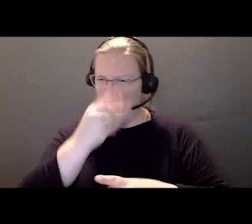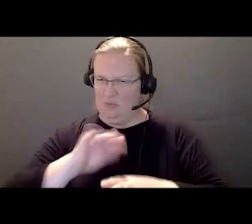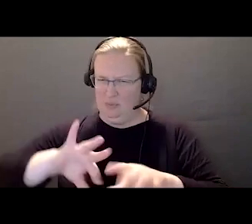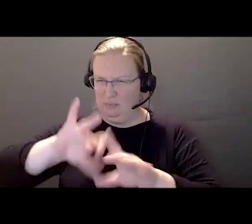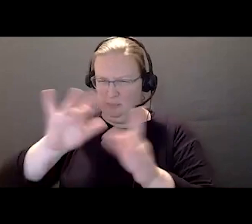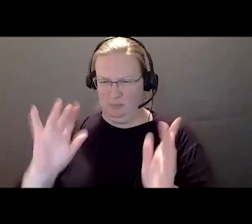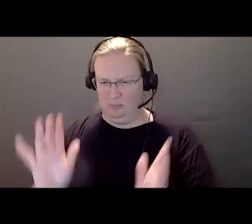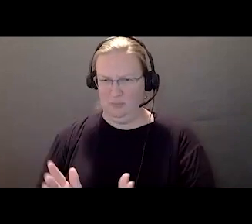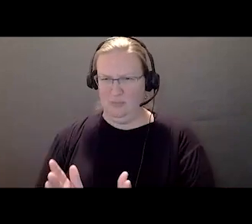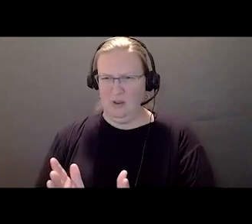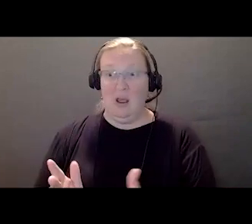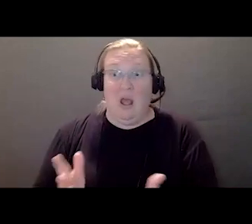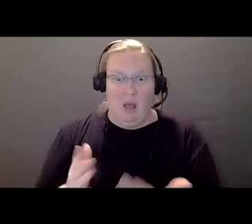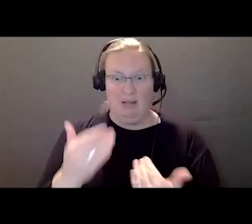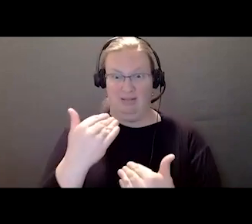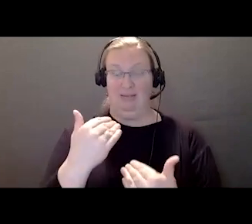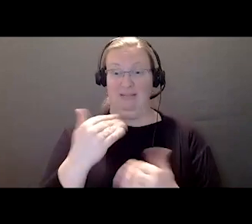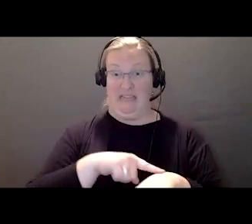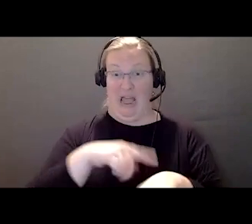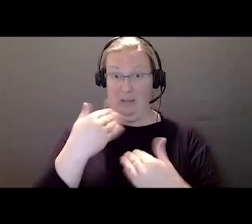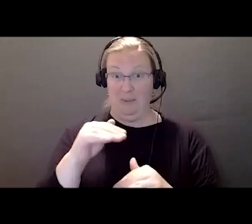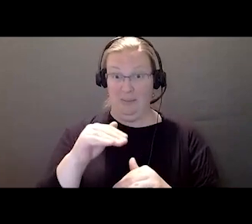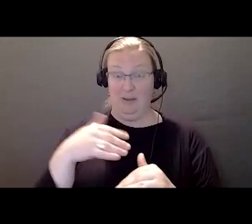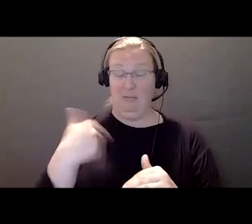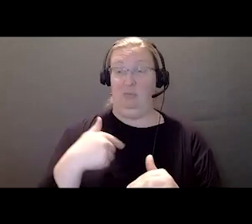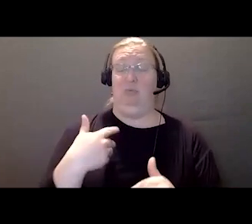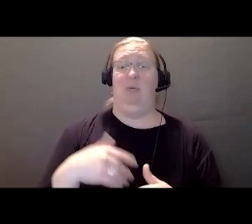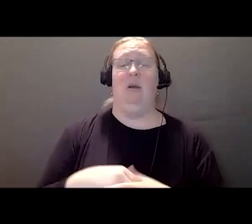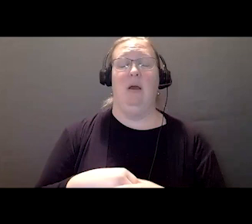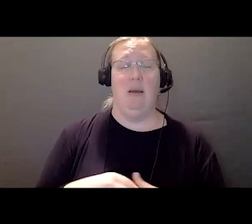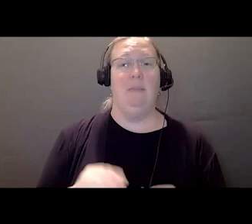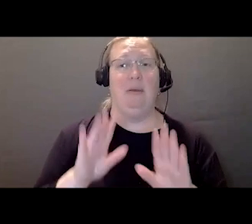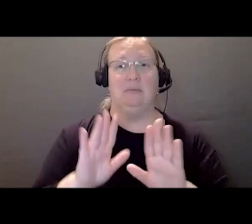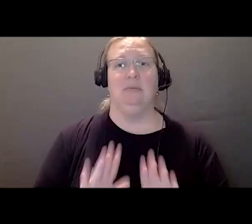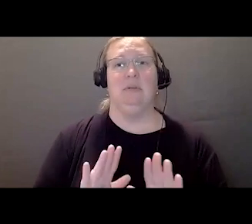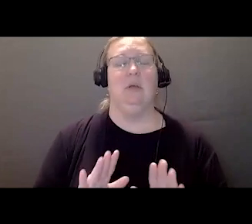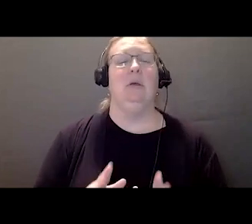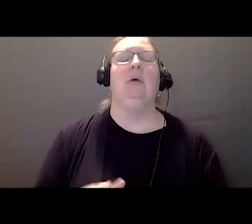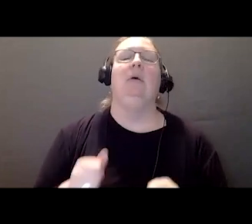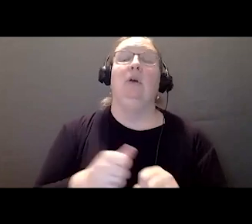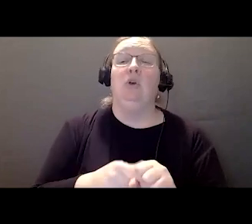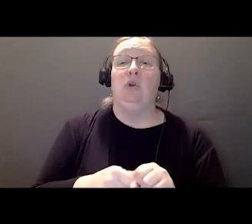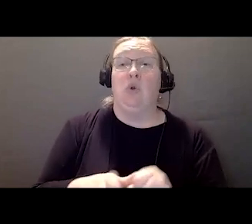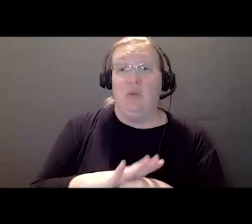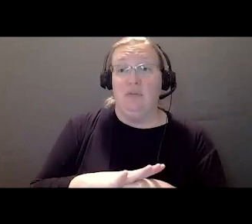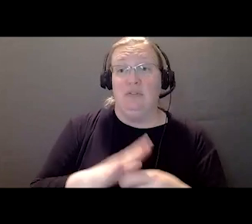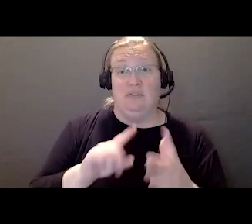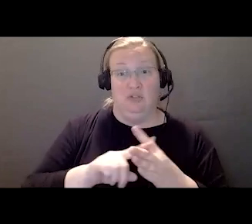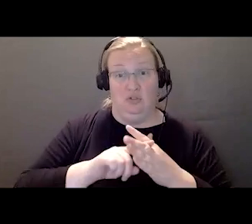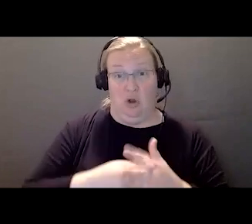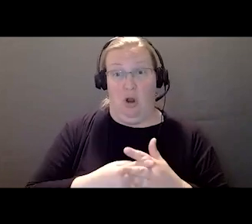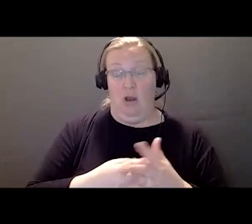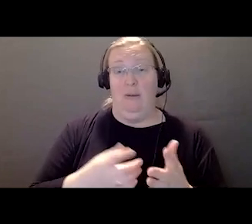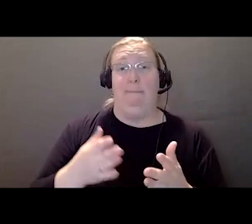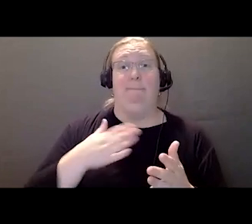time. When COVID-19 started, I moved in with my grandmother and we watched the